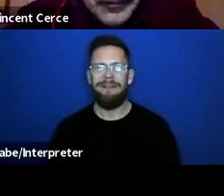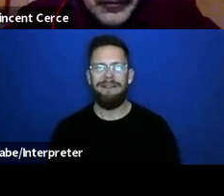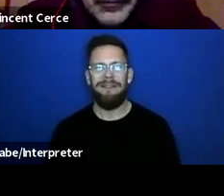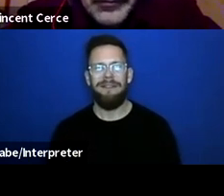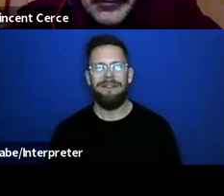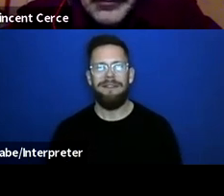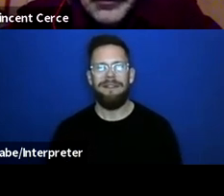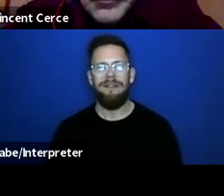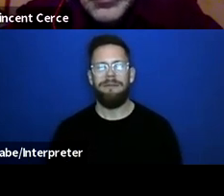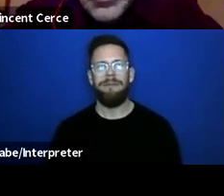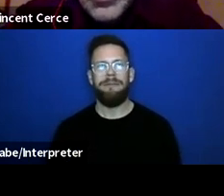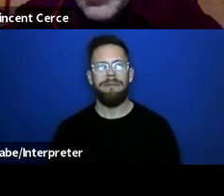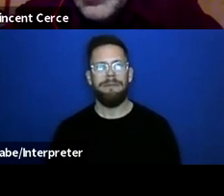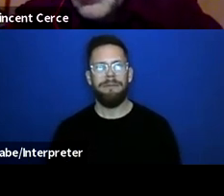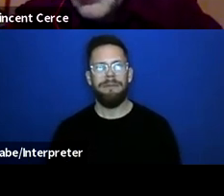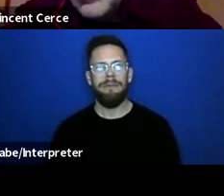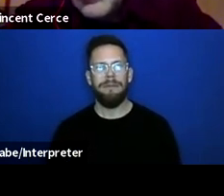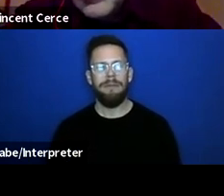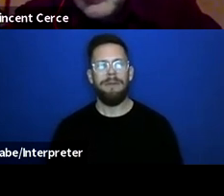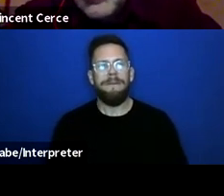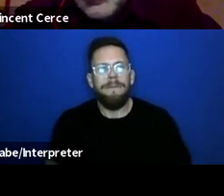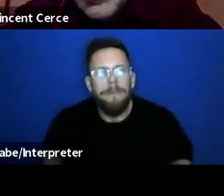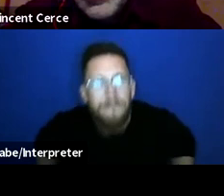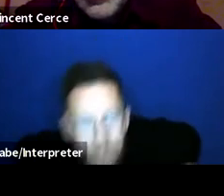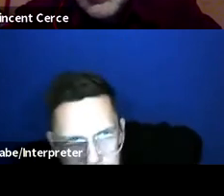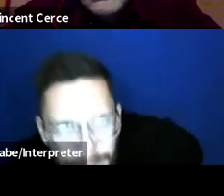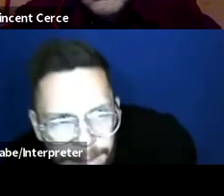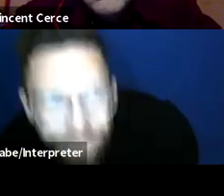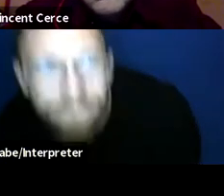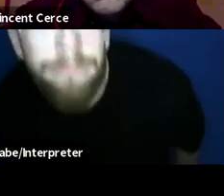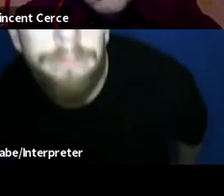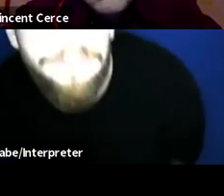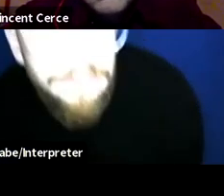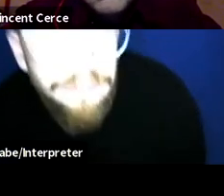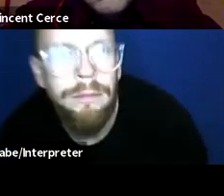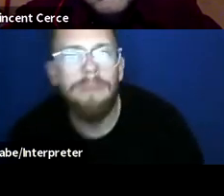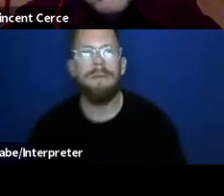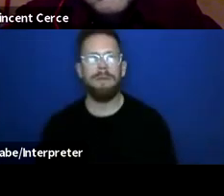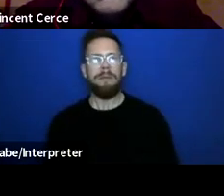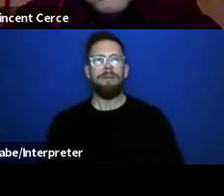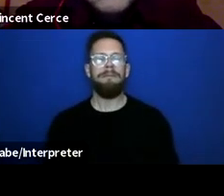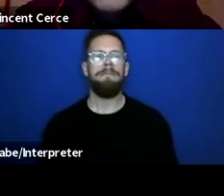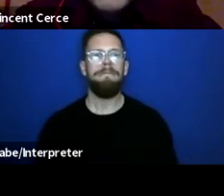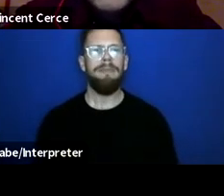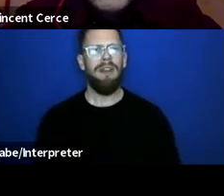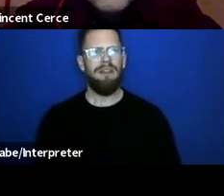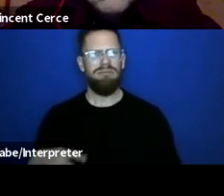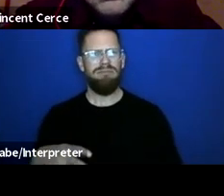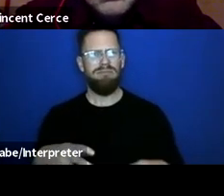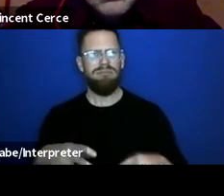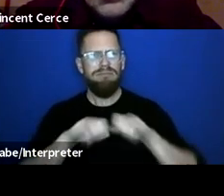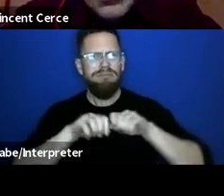first question. So expanding this to all schools, is this something we need to approve or... No, you don't need to approve it, but it would be